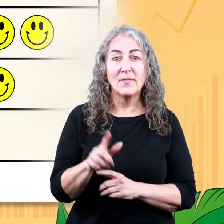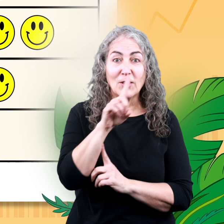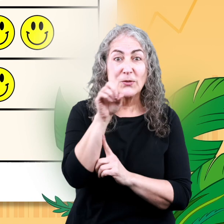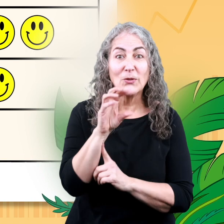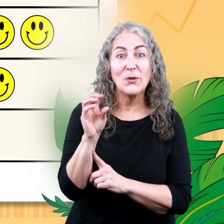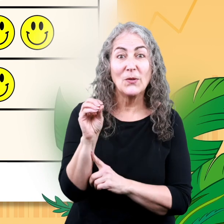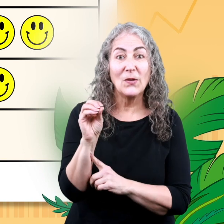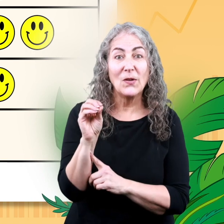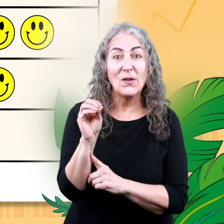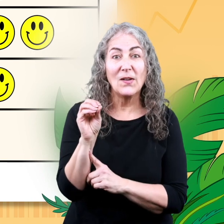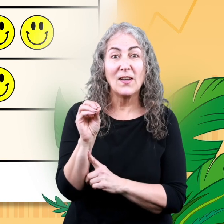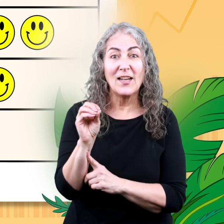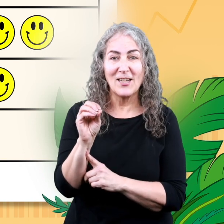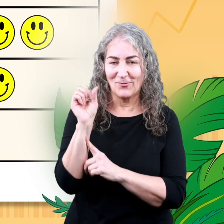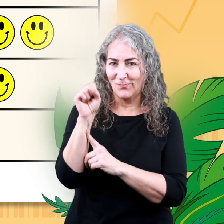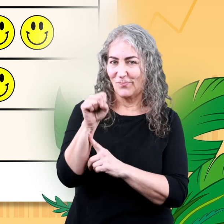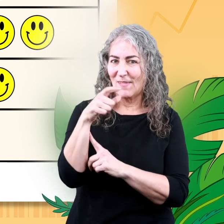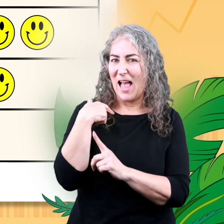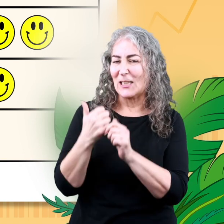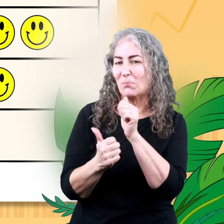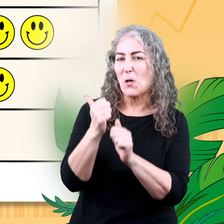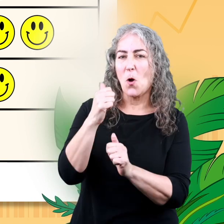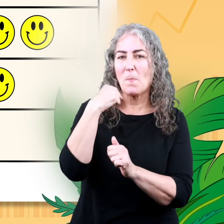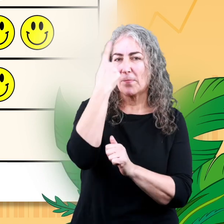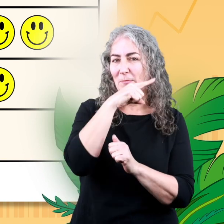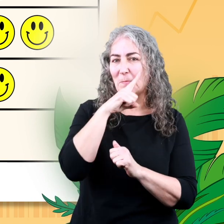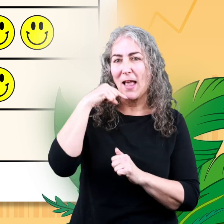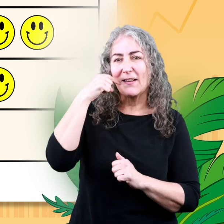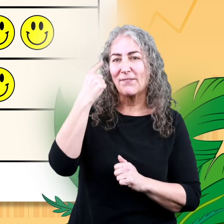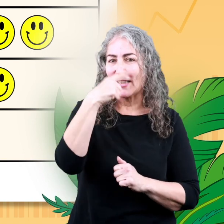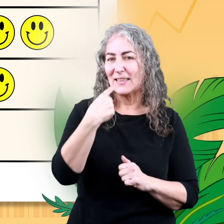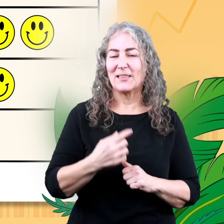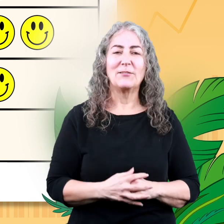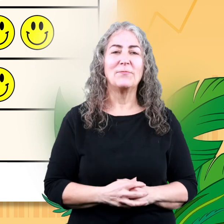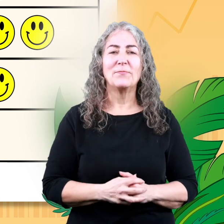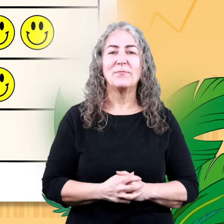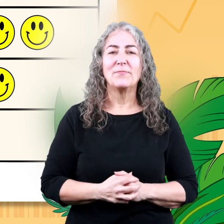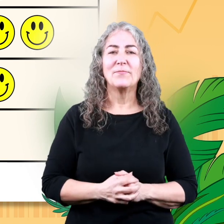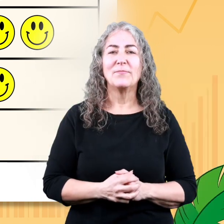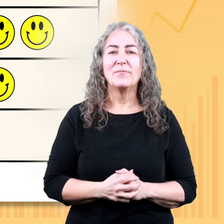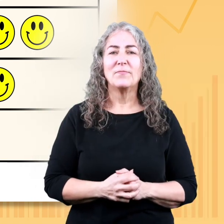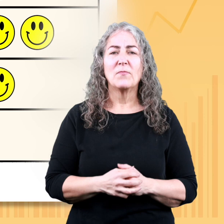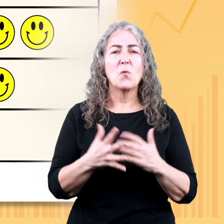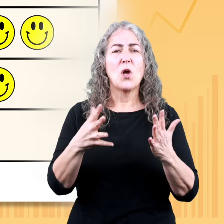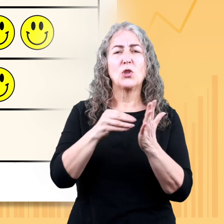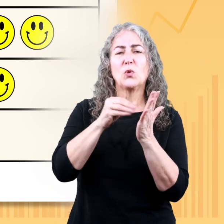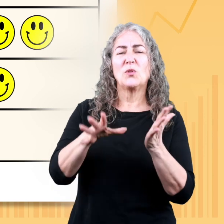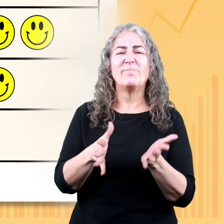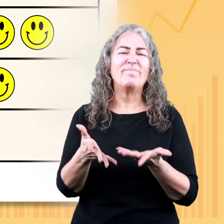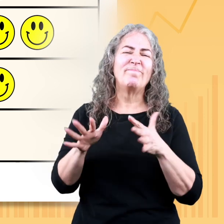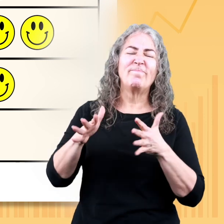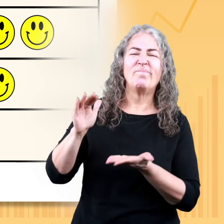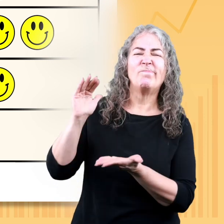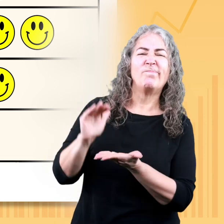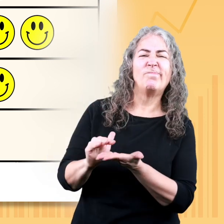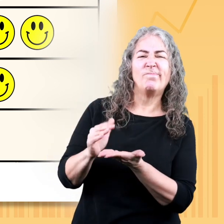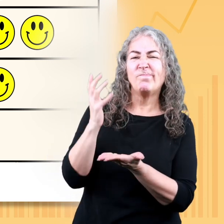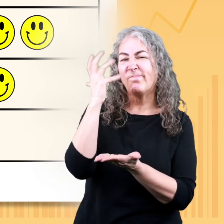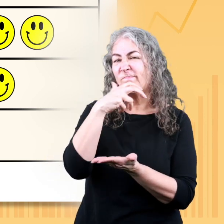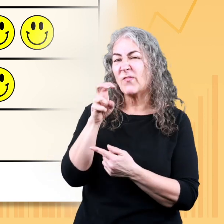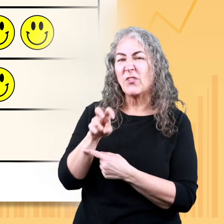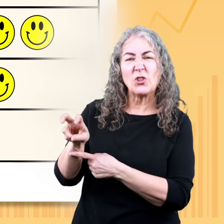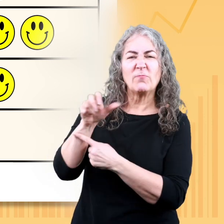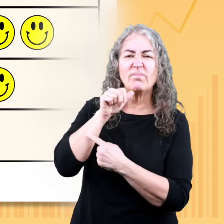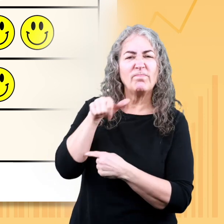you say the zoo? It has the most smiley faces. What was the student's least favorite